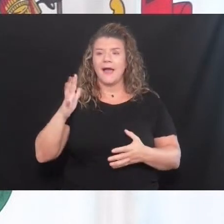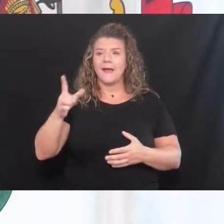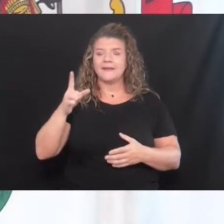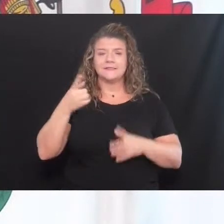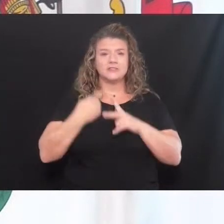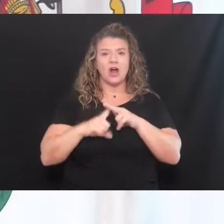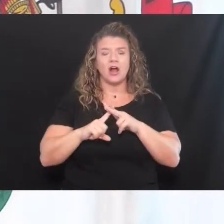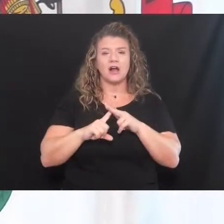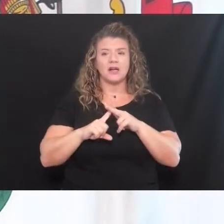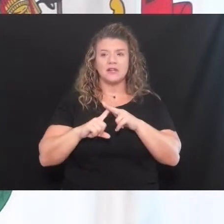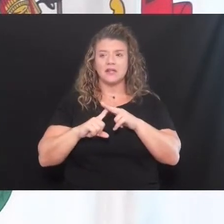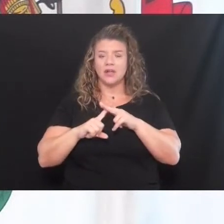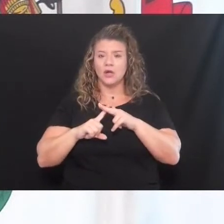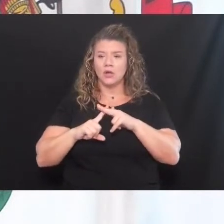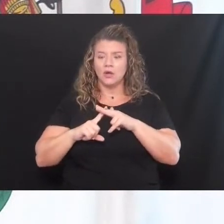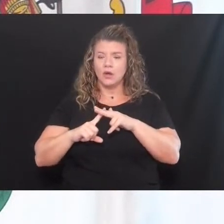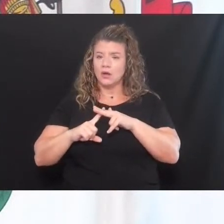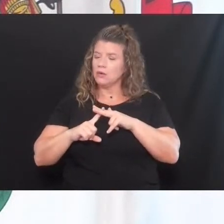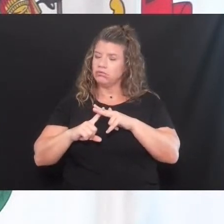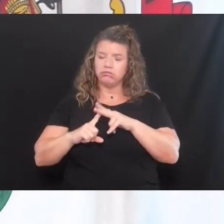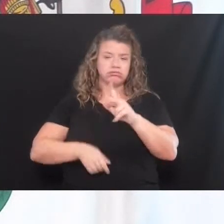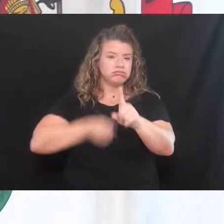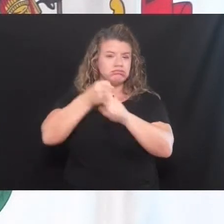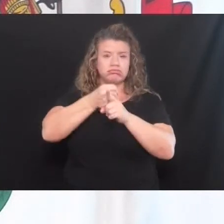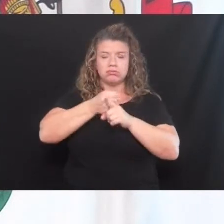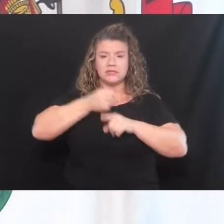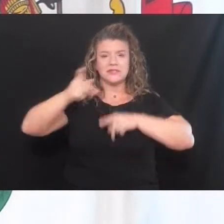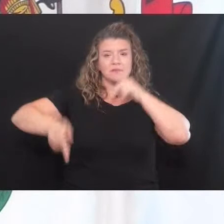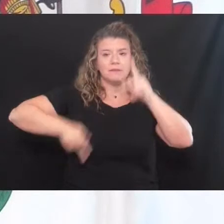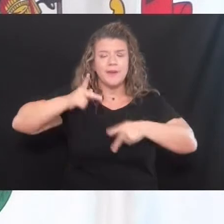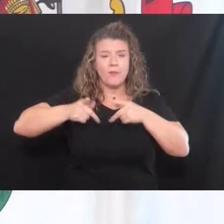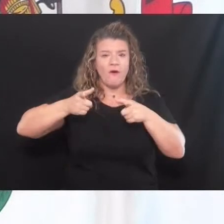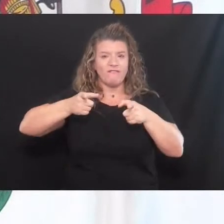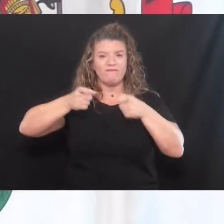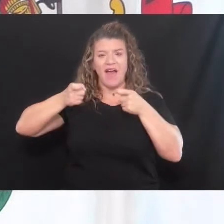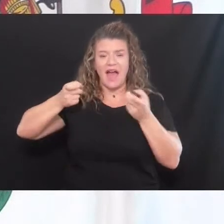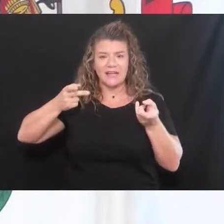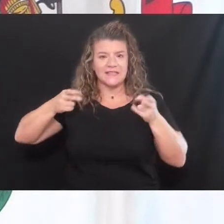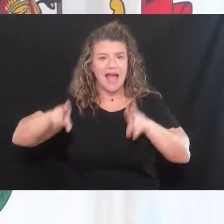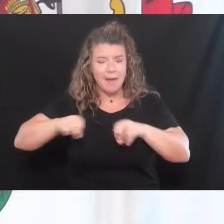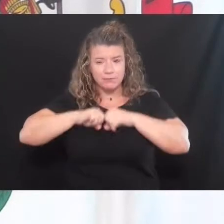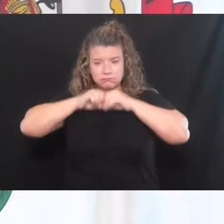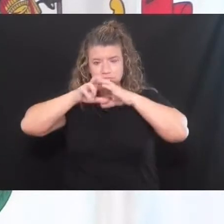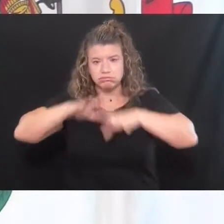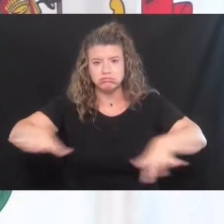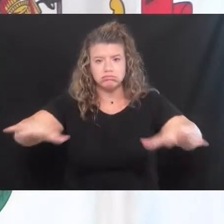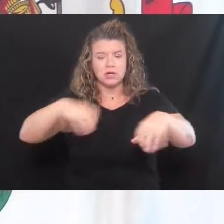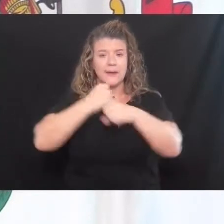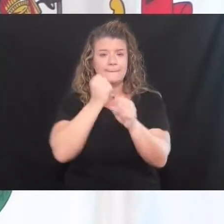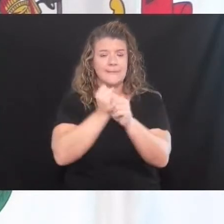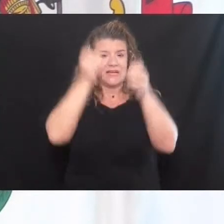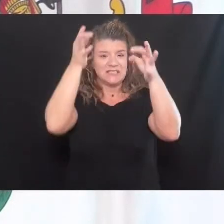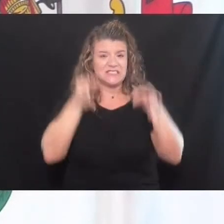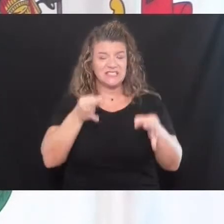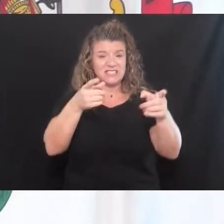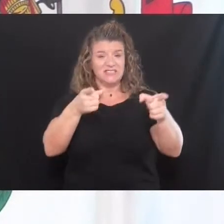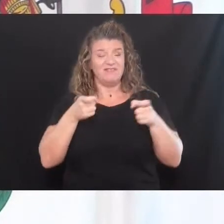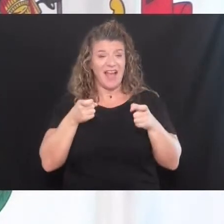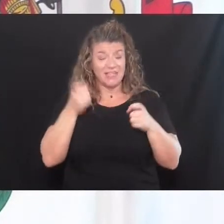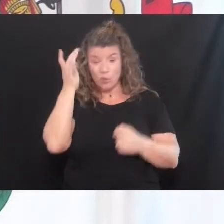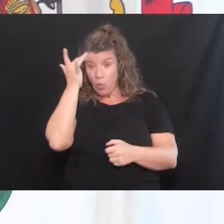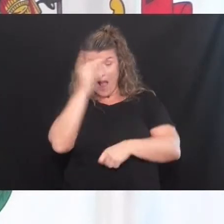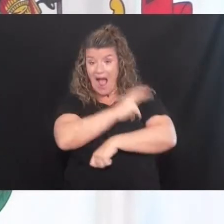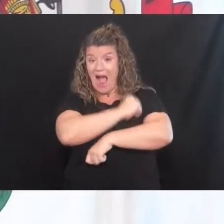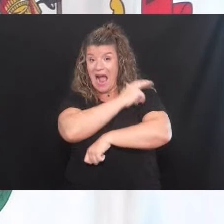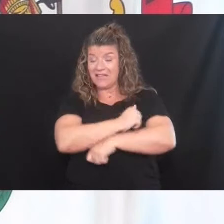starts running through the people so fast and so violently and everything. There's got to be decisions made because